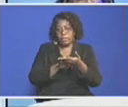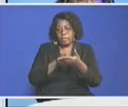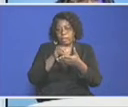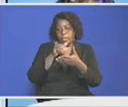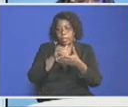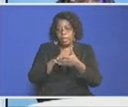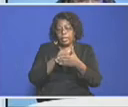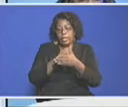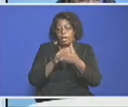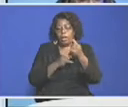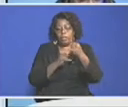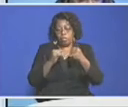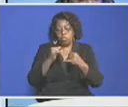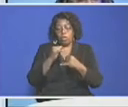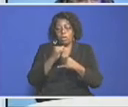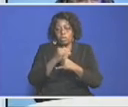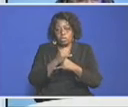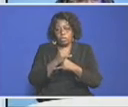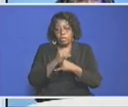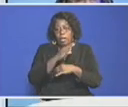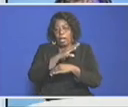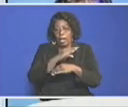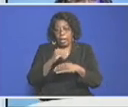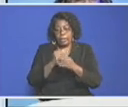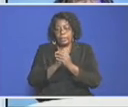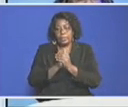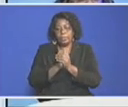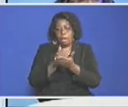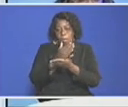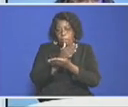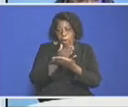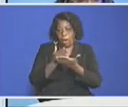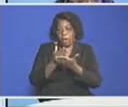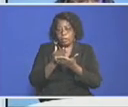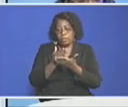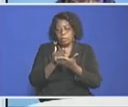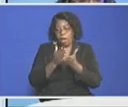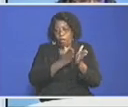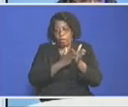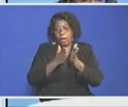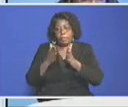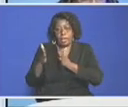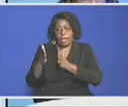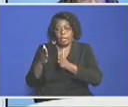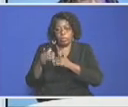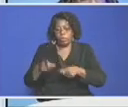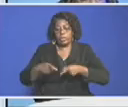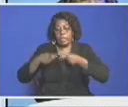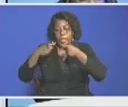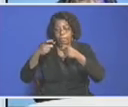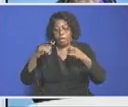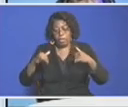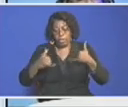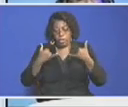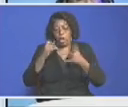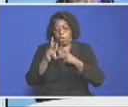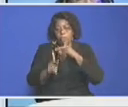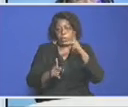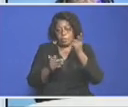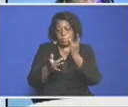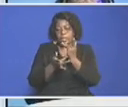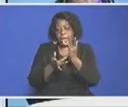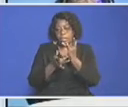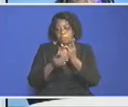critical infrastructure. And as part of our economic plan, we are going to give young people the technical